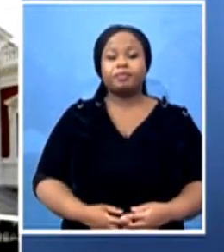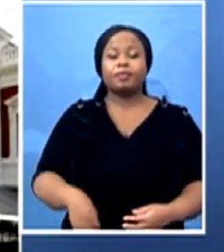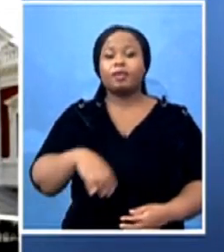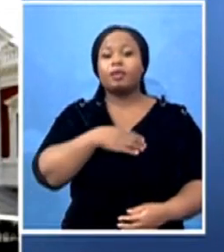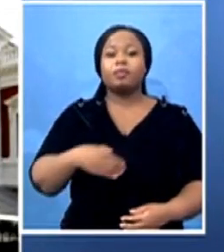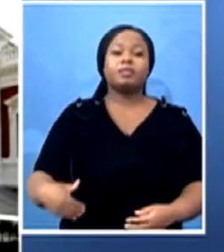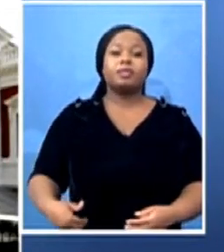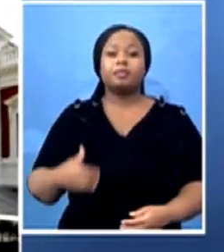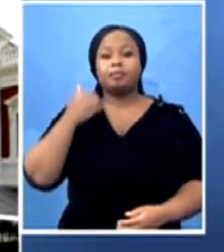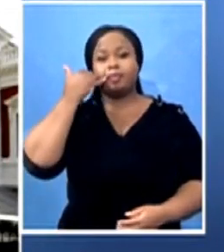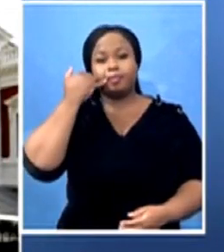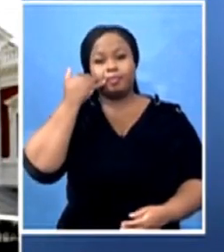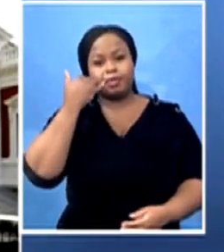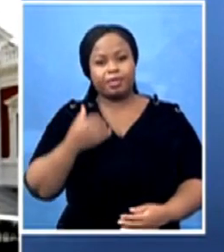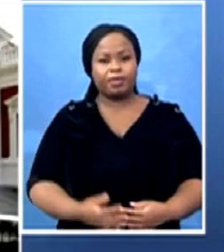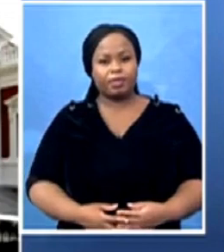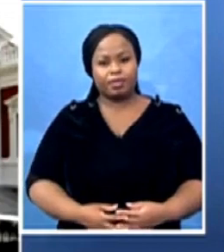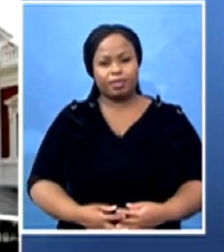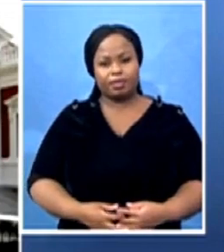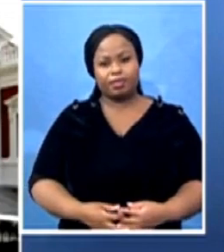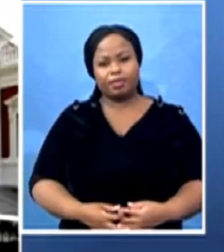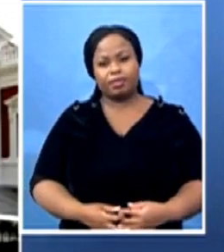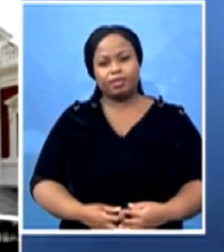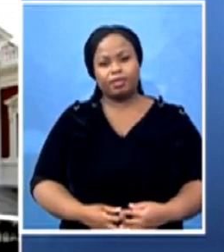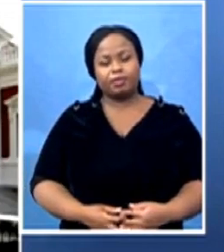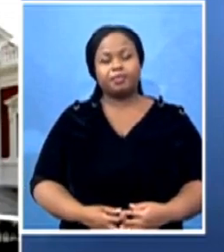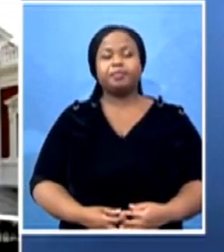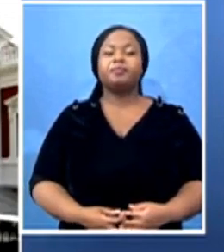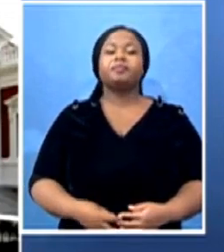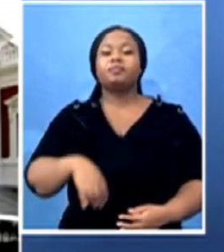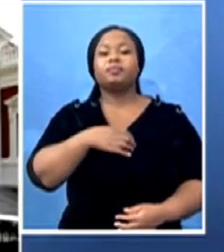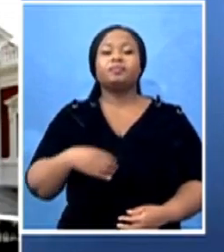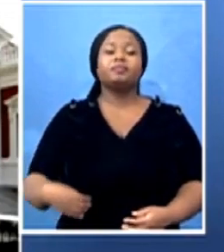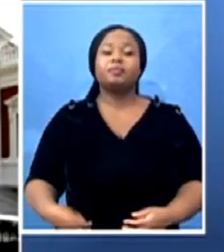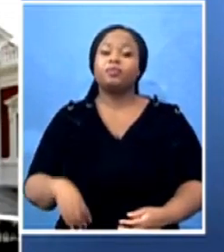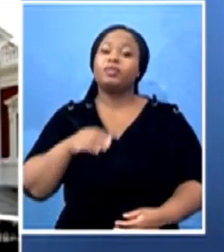President Mlangeni, Ntate Buthelezi,